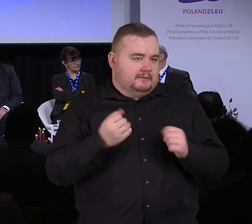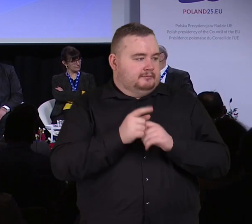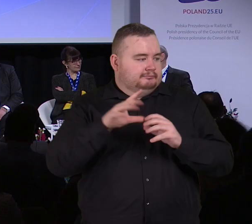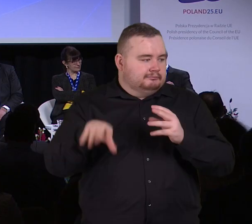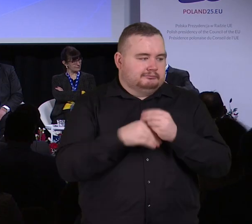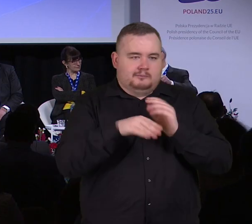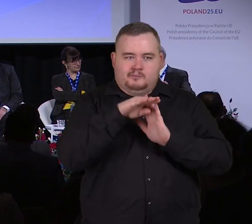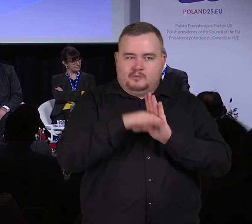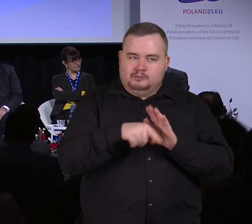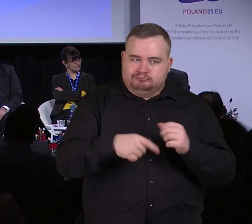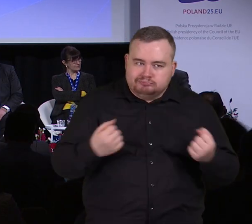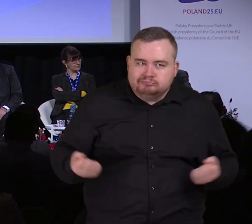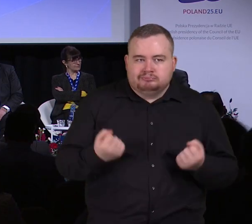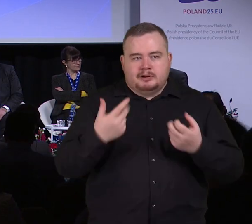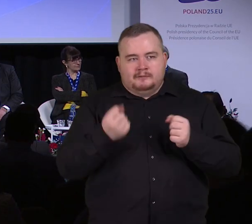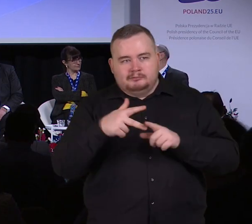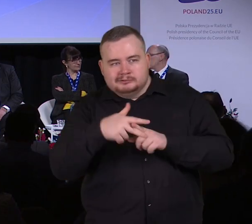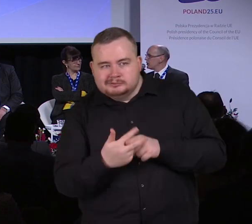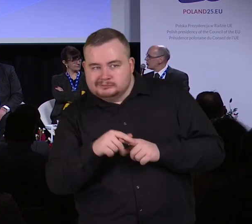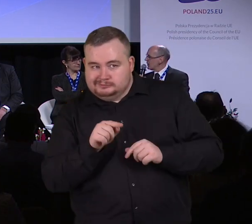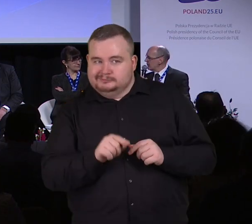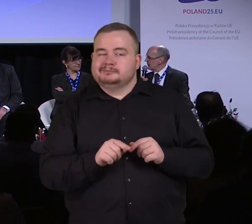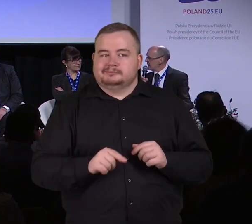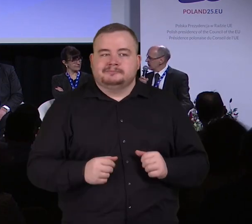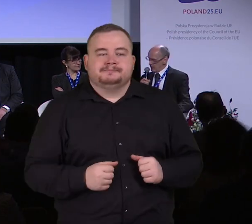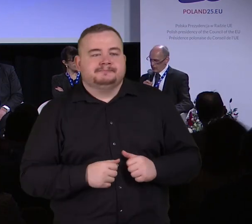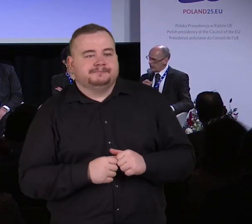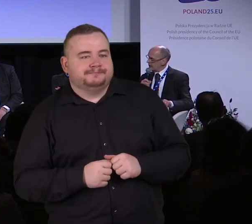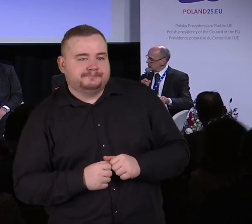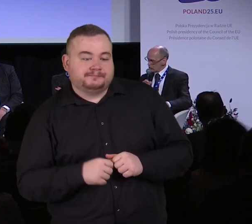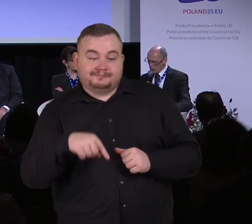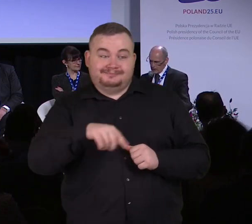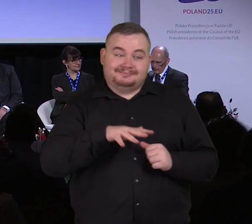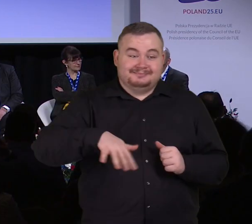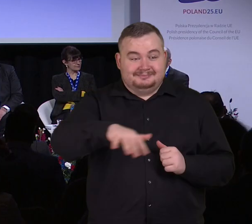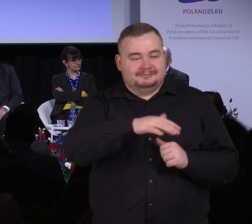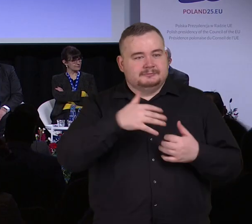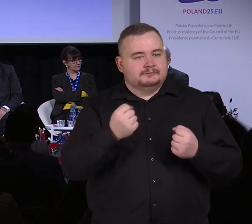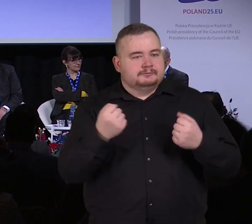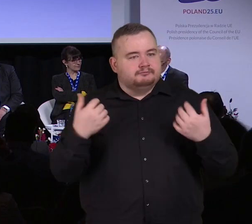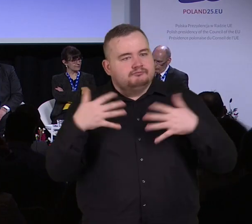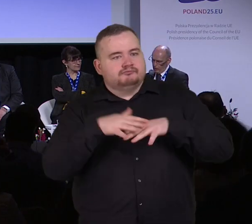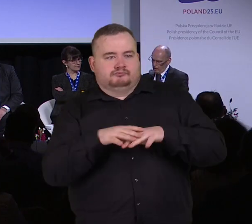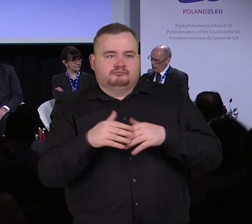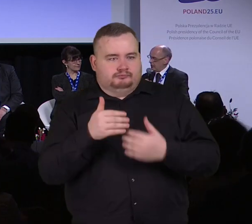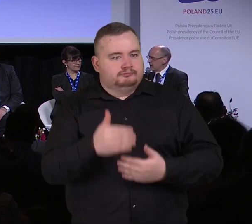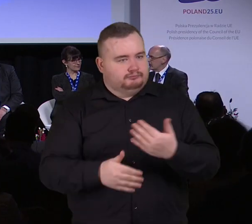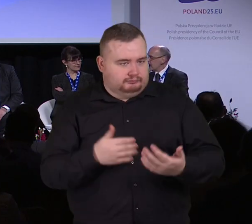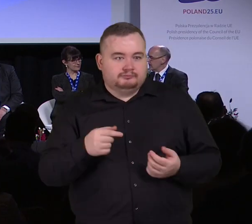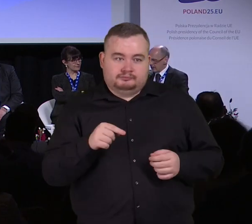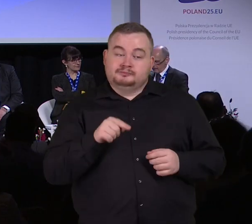on other or higher regional levels, not at the rural level, 1